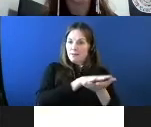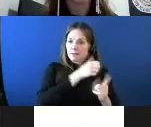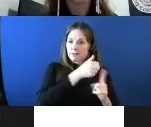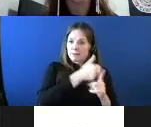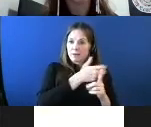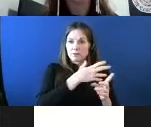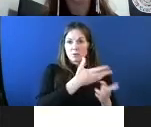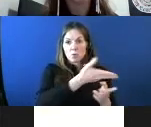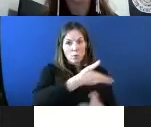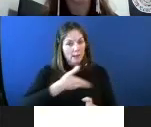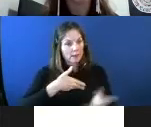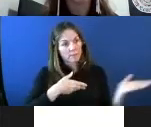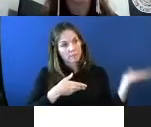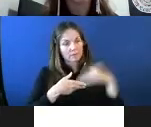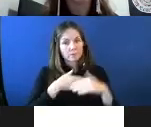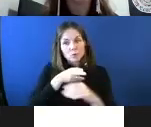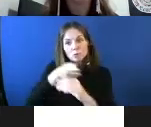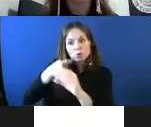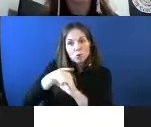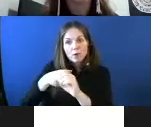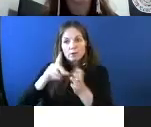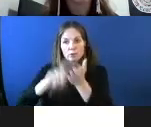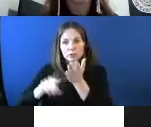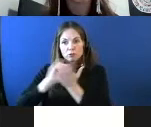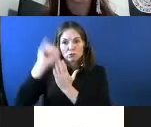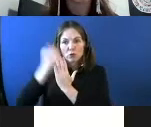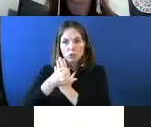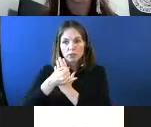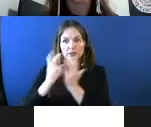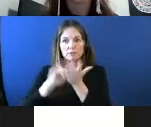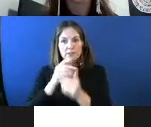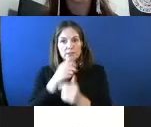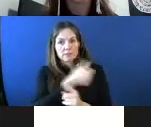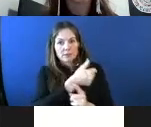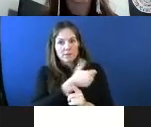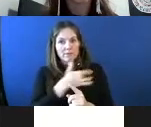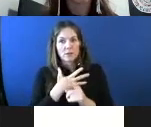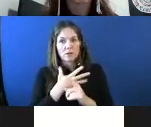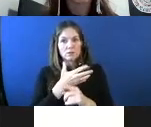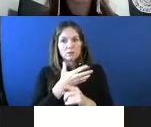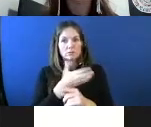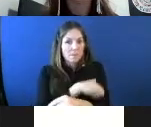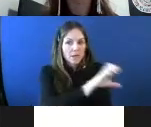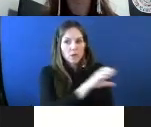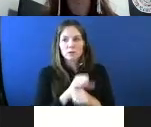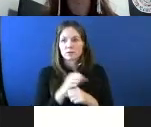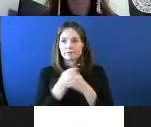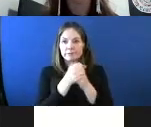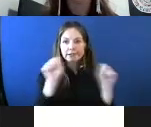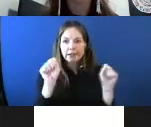us and with our partnership teams in a way that empowers them, that makes them feel safe, that